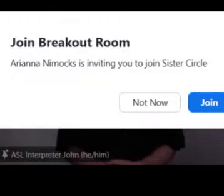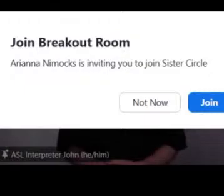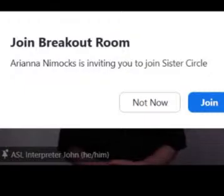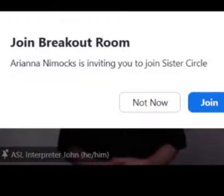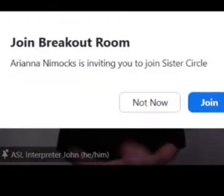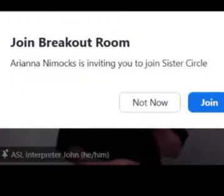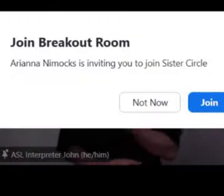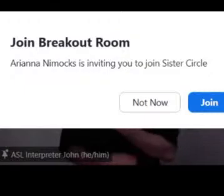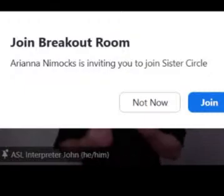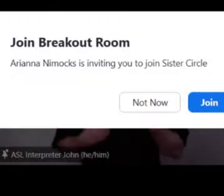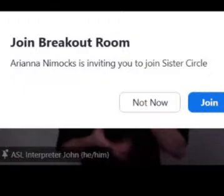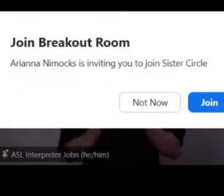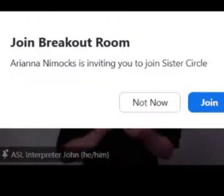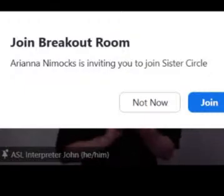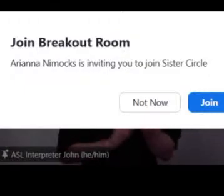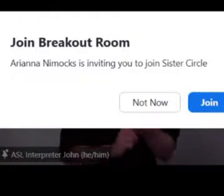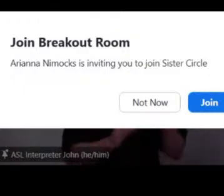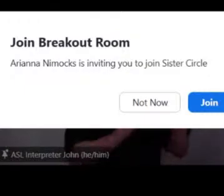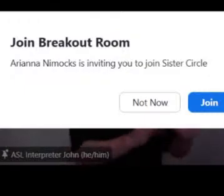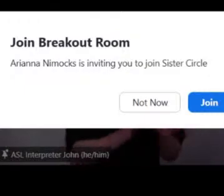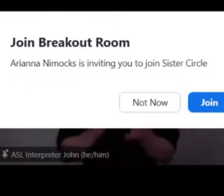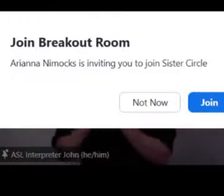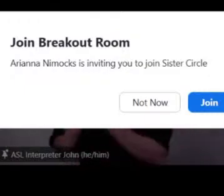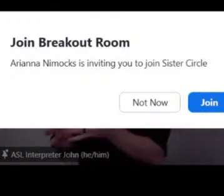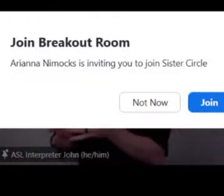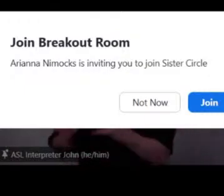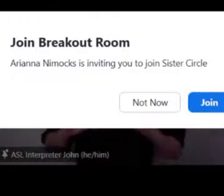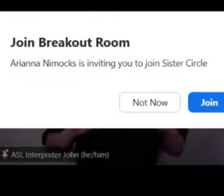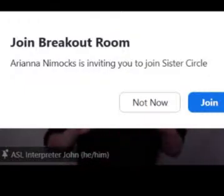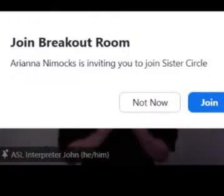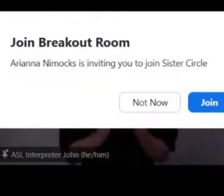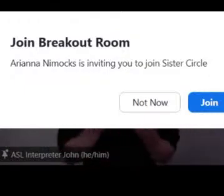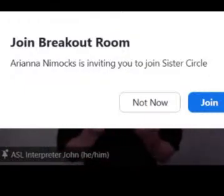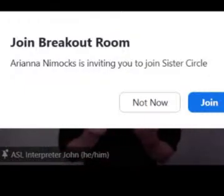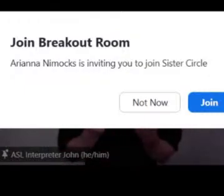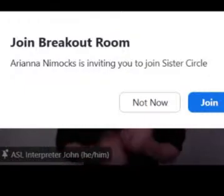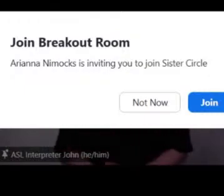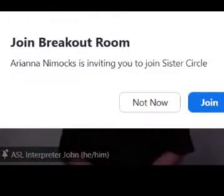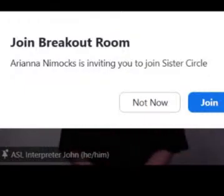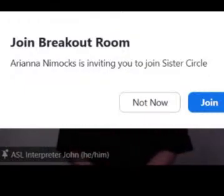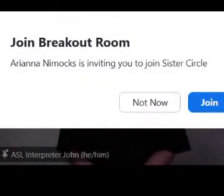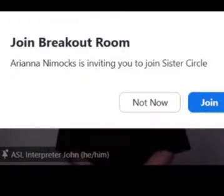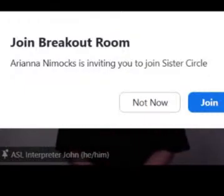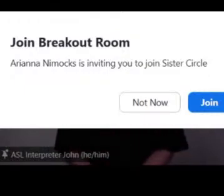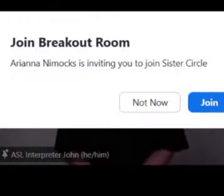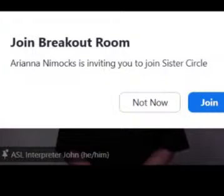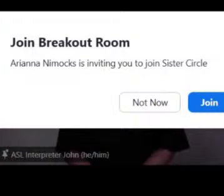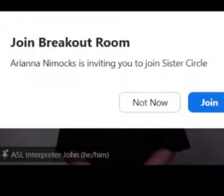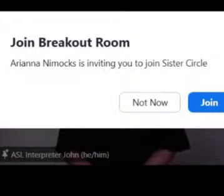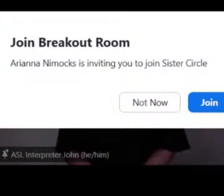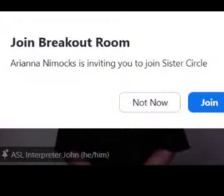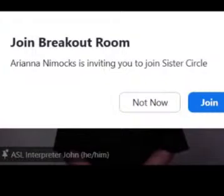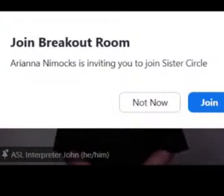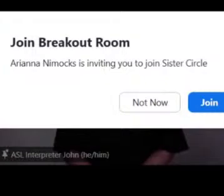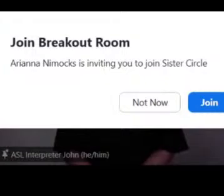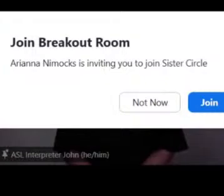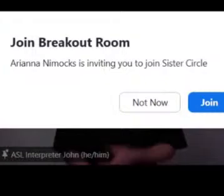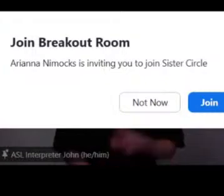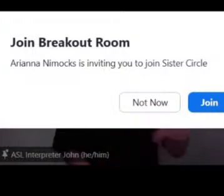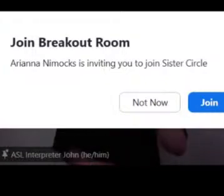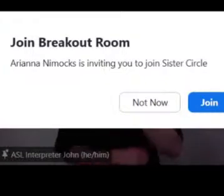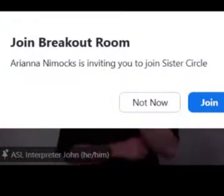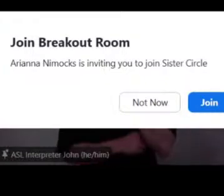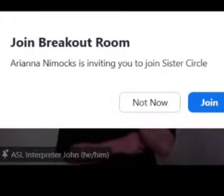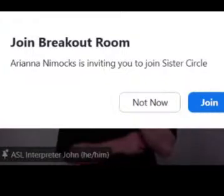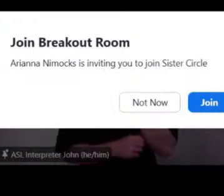have 3 breakout sessions. And once you select, 1 is